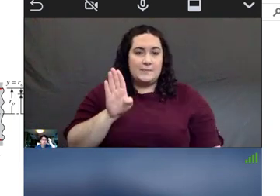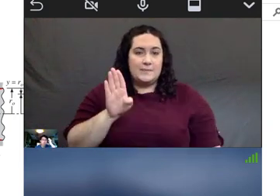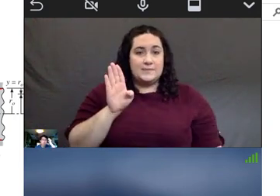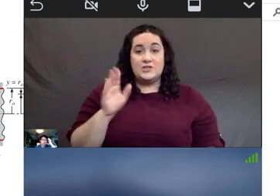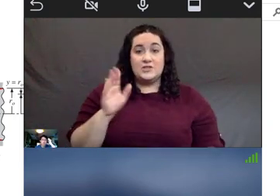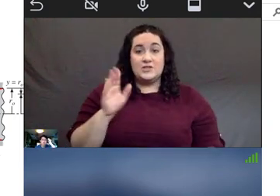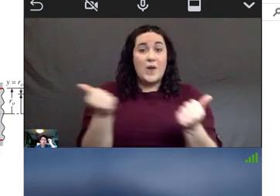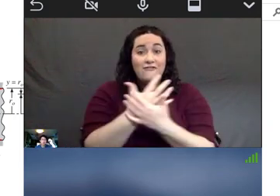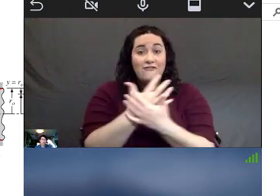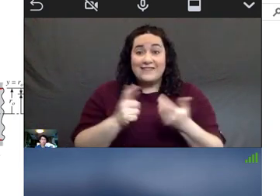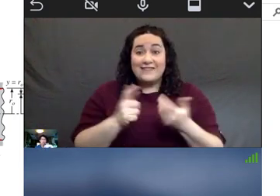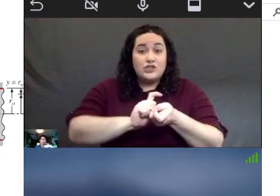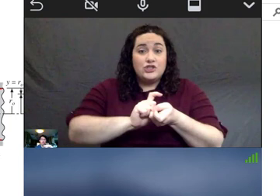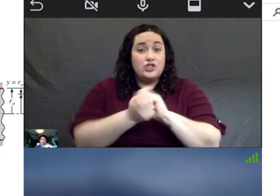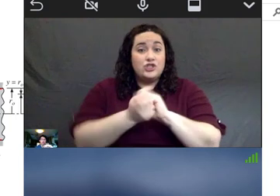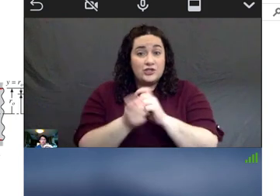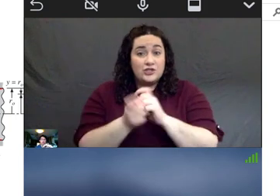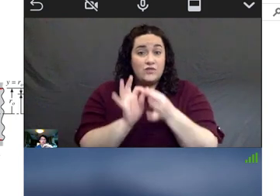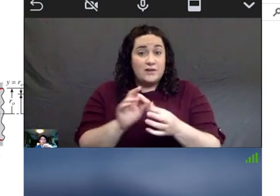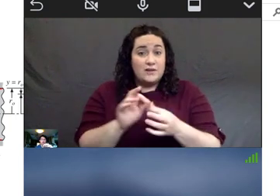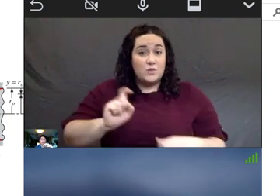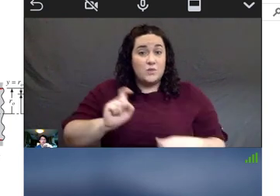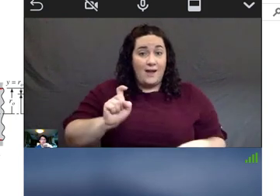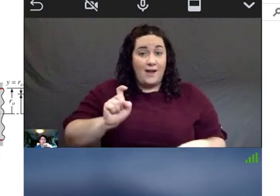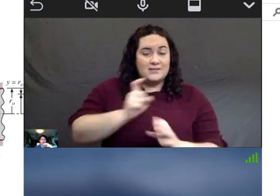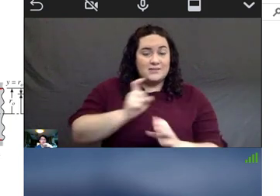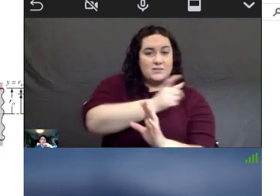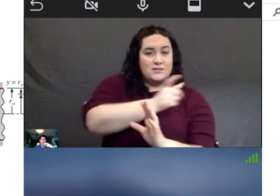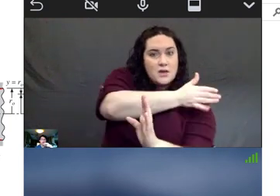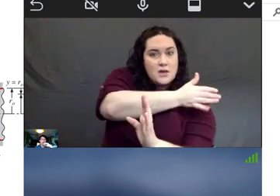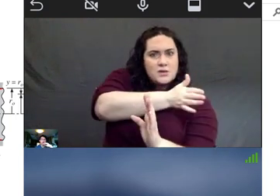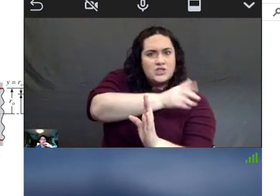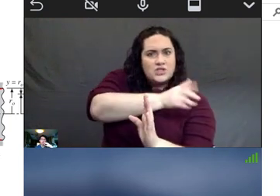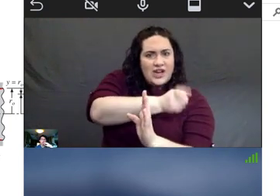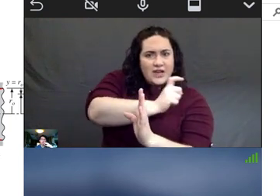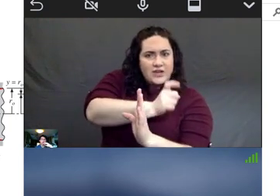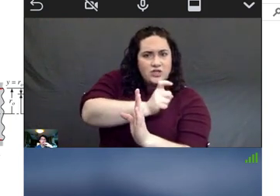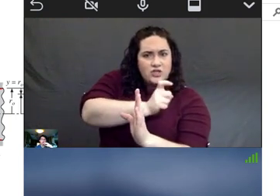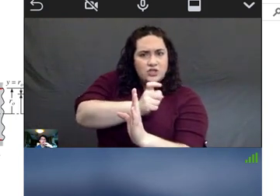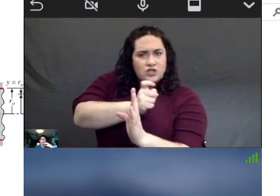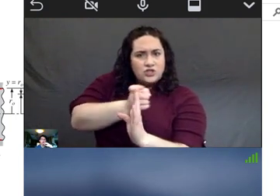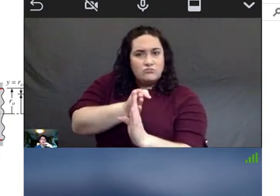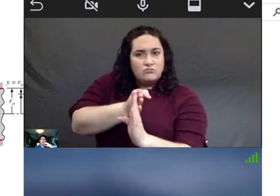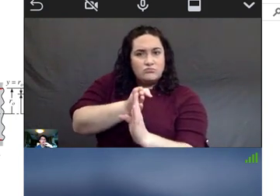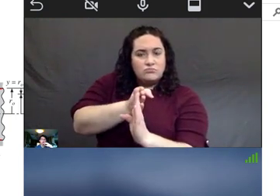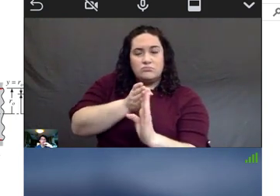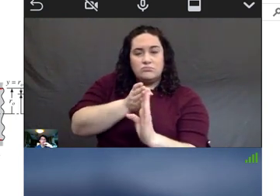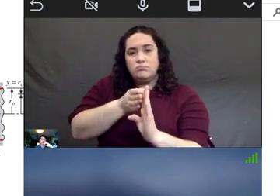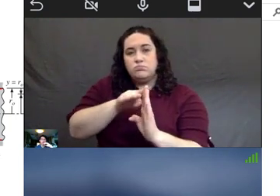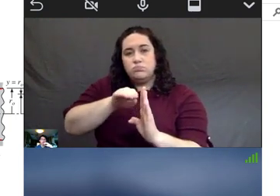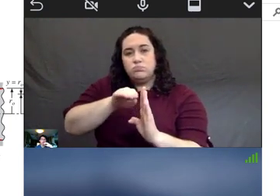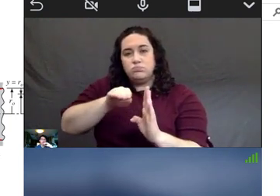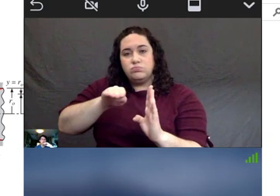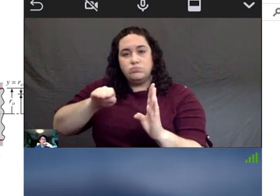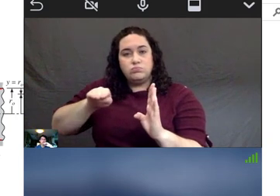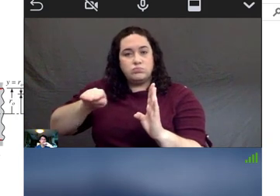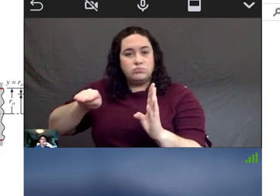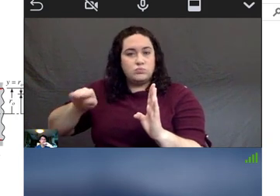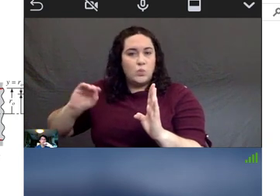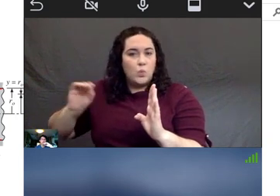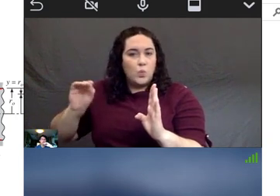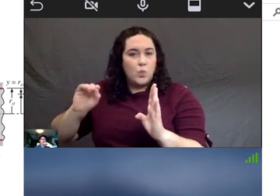region. The same thing is true with the heat transfer coefficient, that it changes